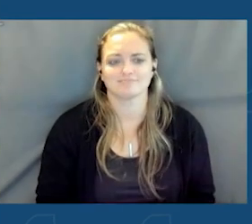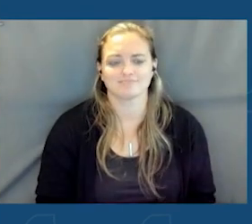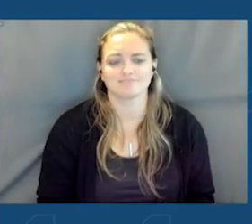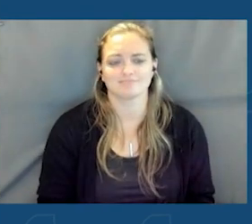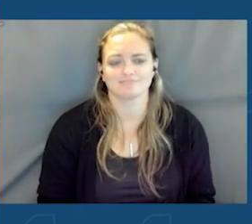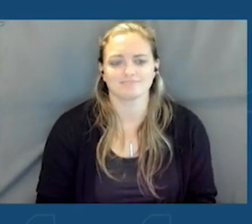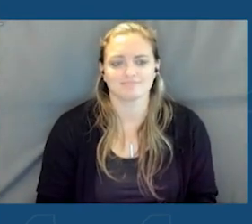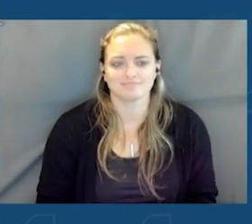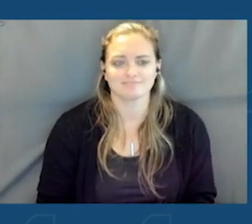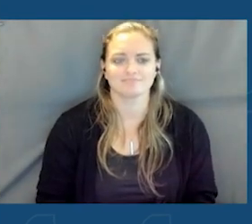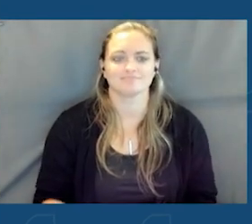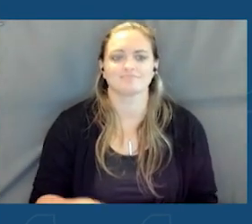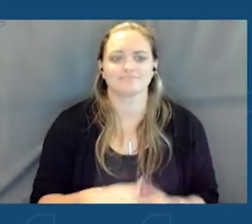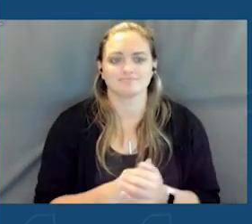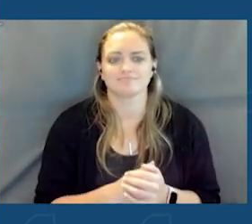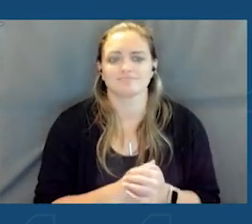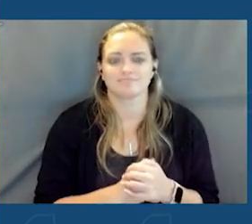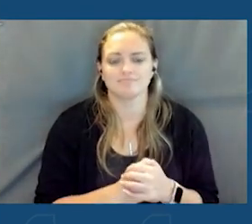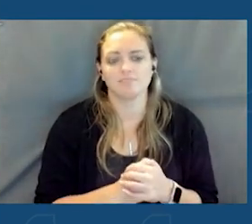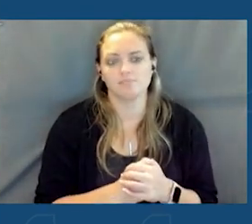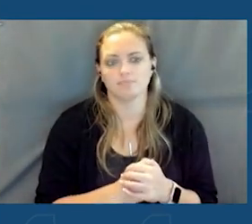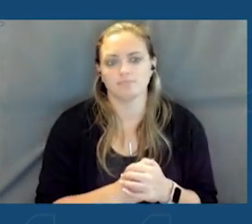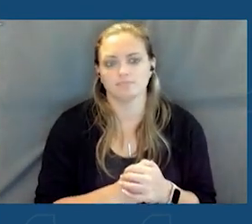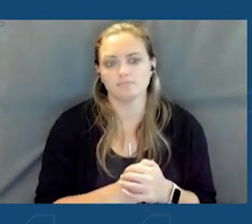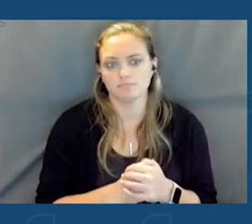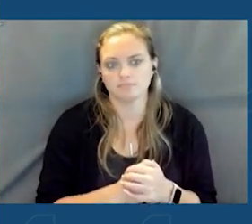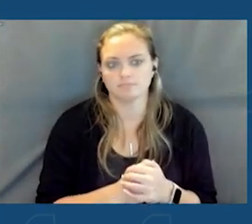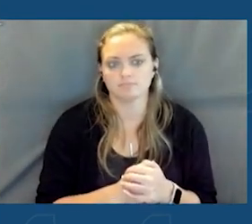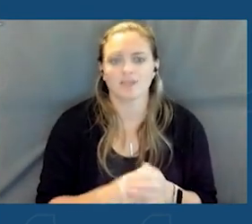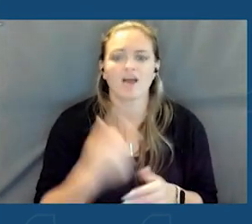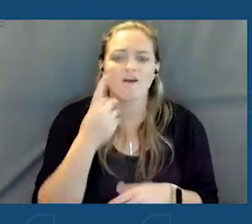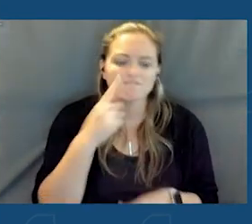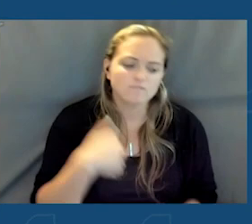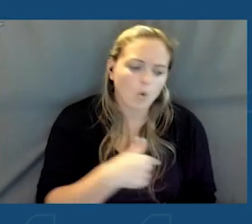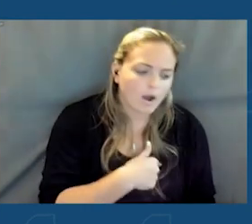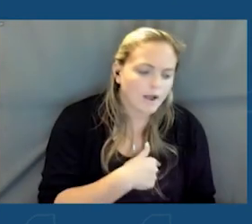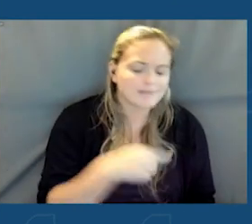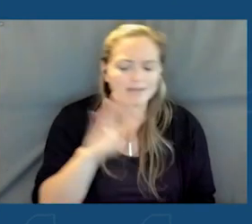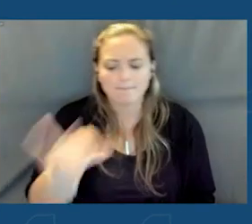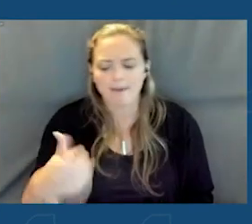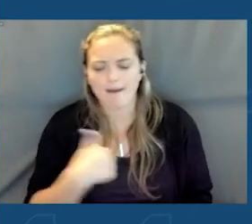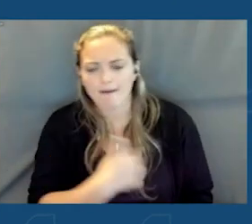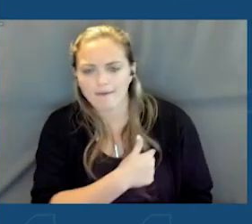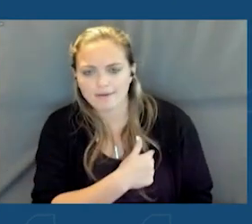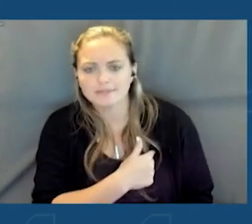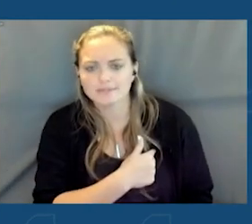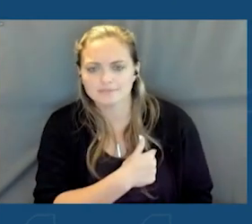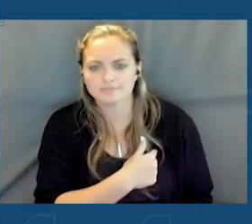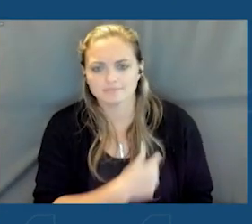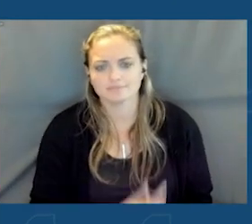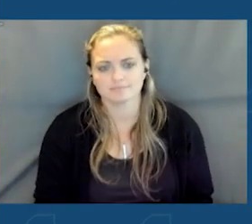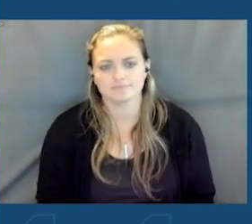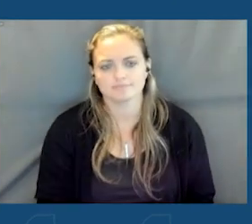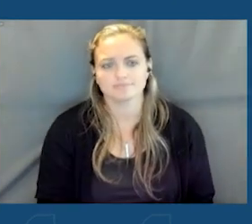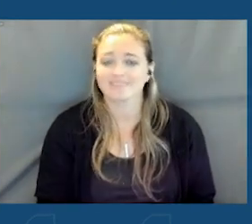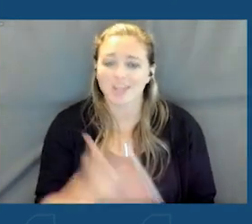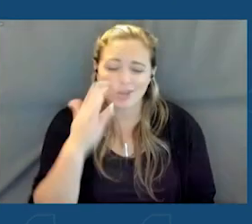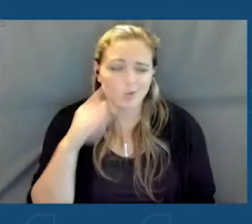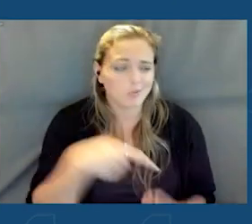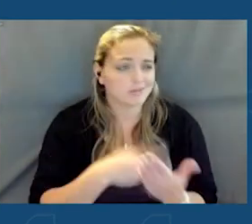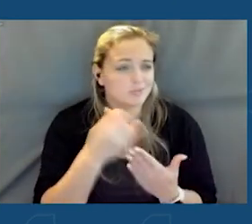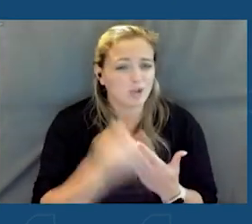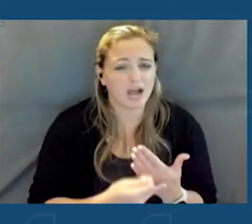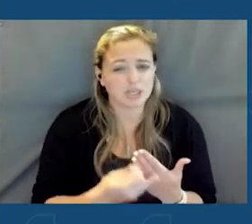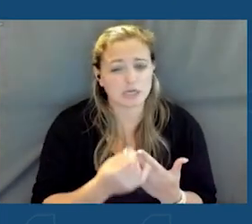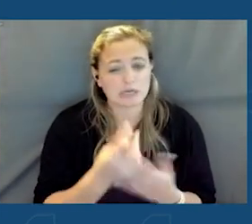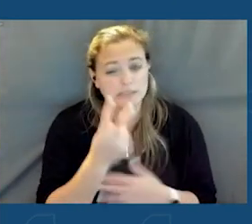FUBU. FUBU. For us and by us. That's what I call them. You know, this project looked uncertain at